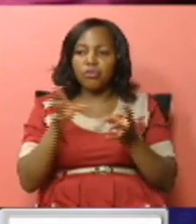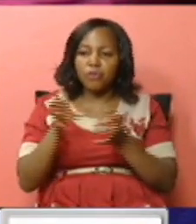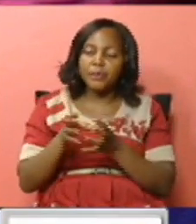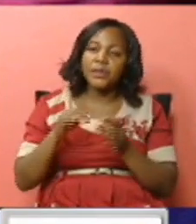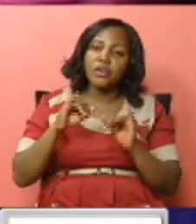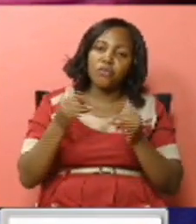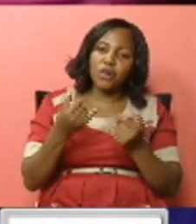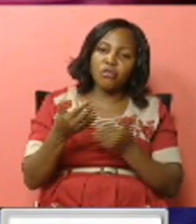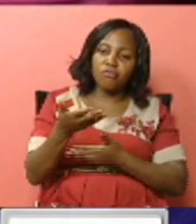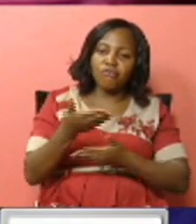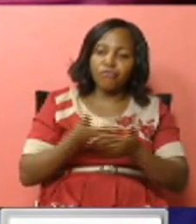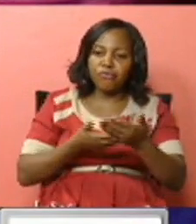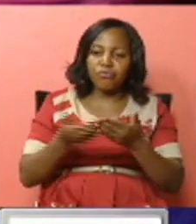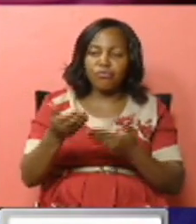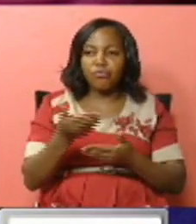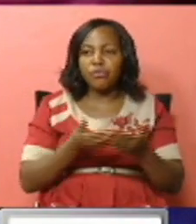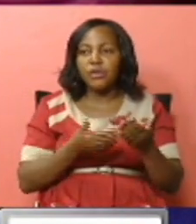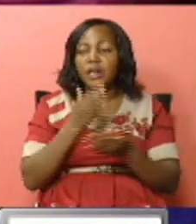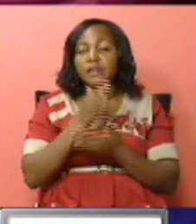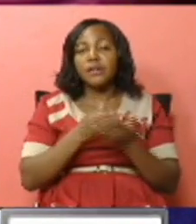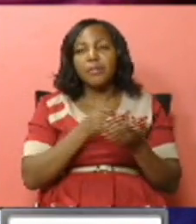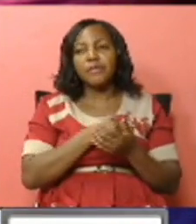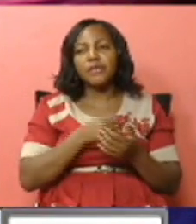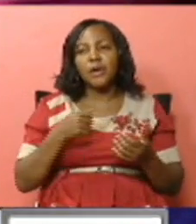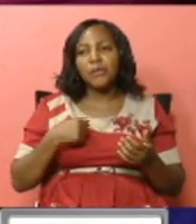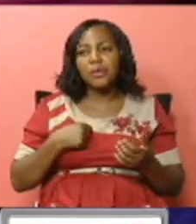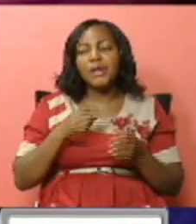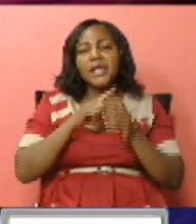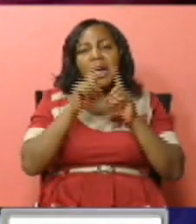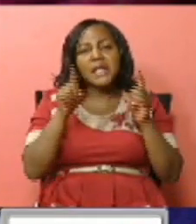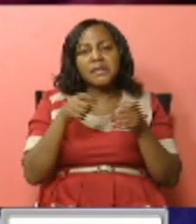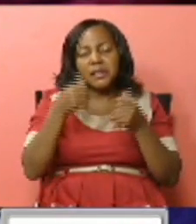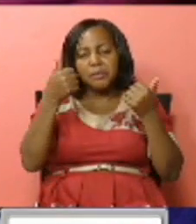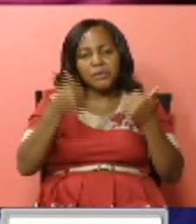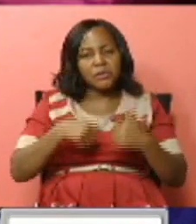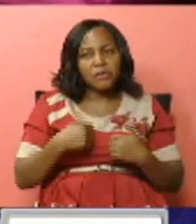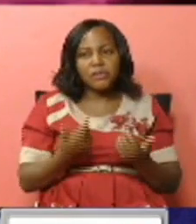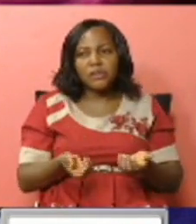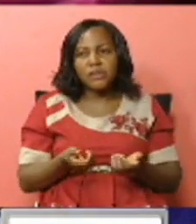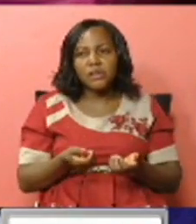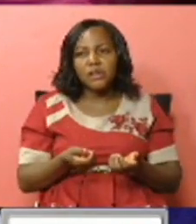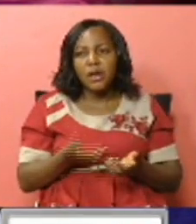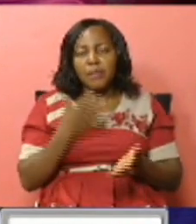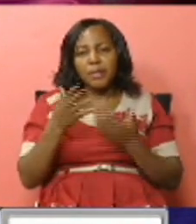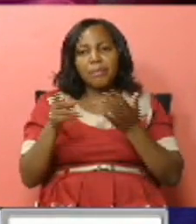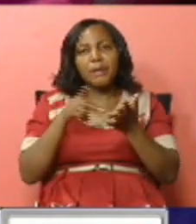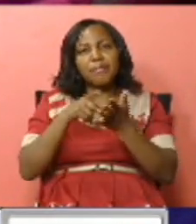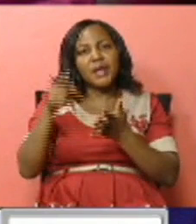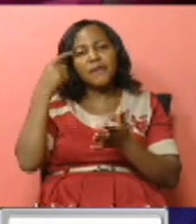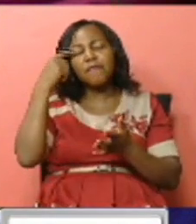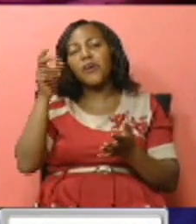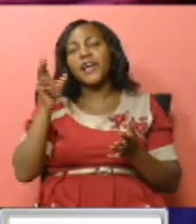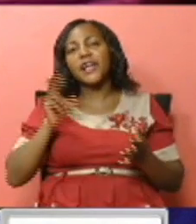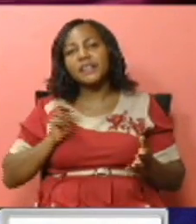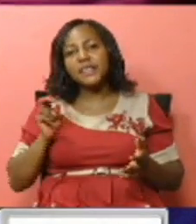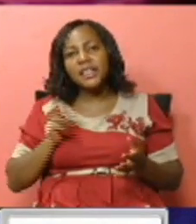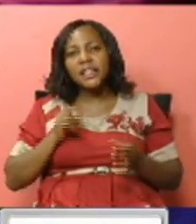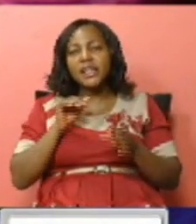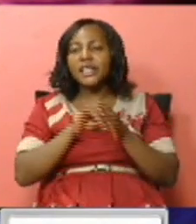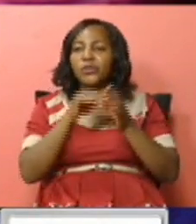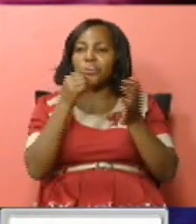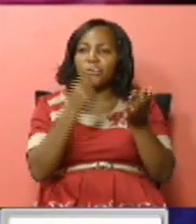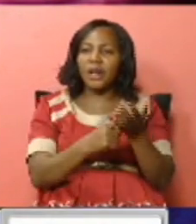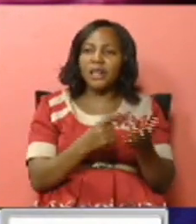to involve is the fact that some of the women even sometimes ask themselves, maybe they were paying for a scene before in